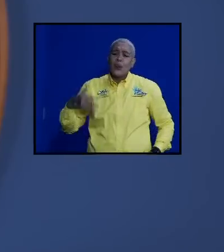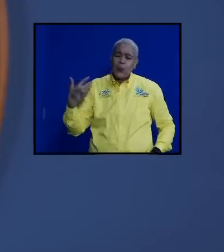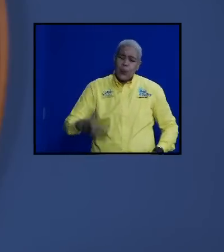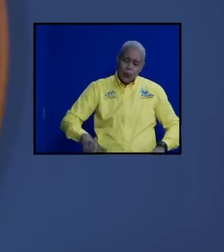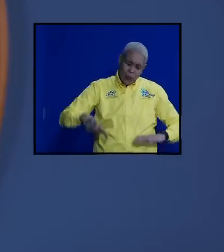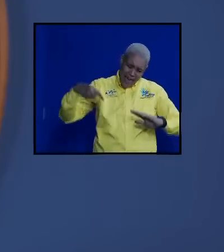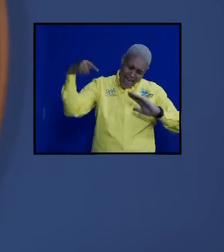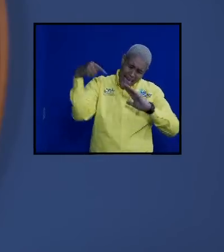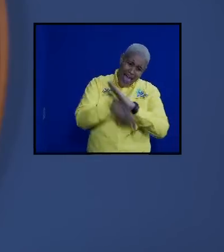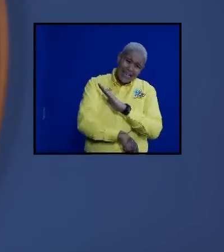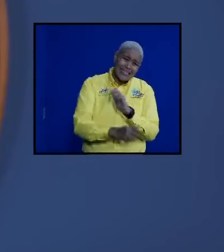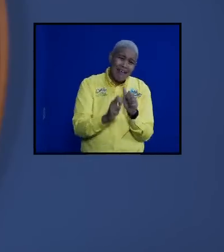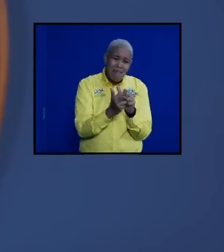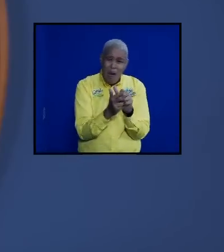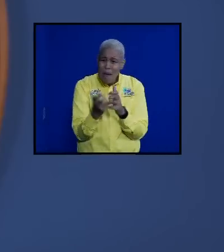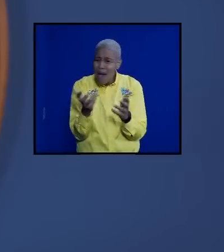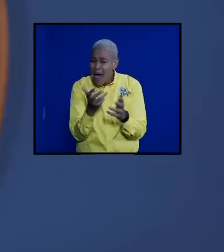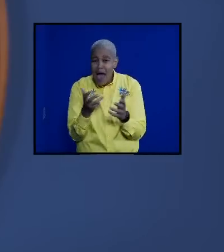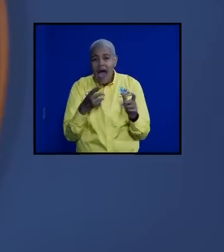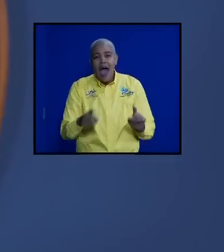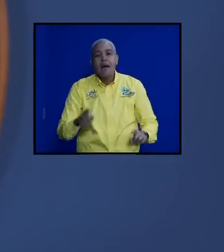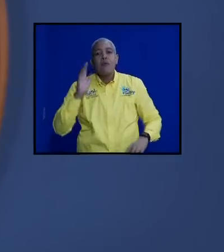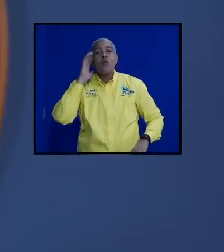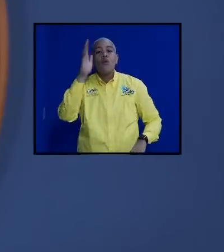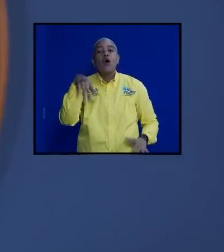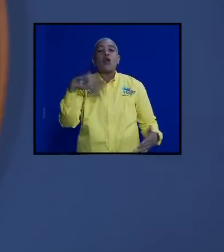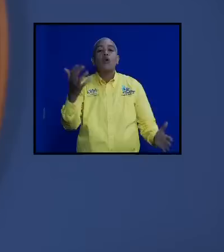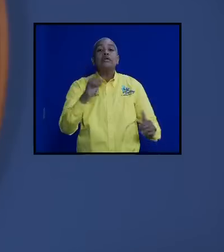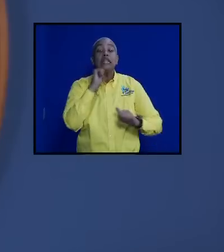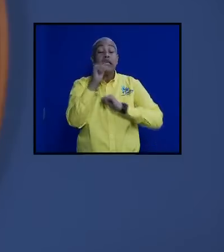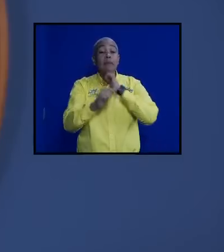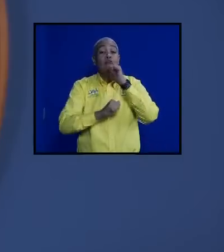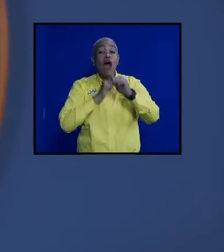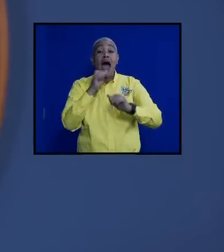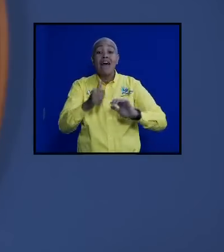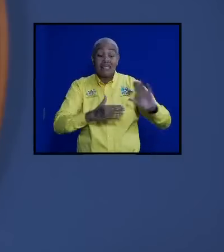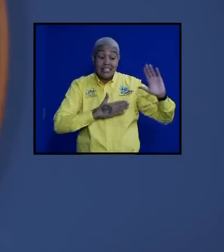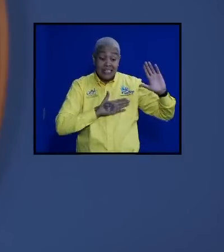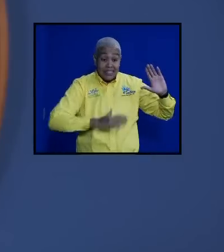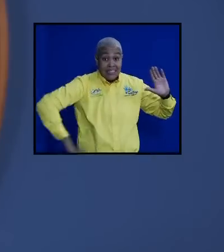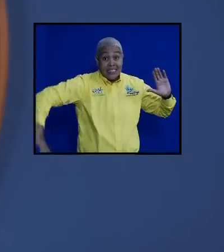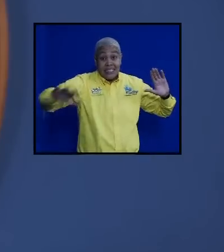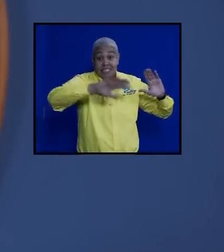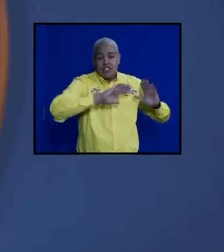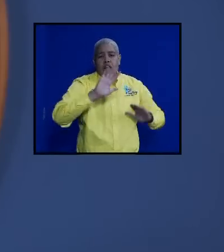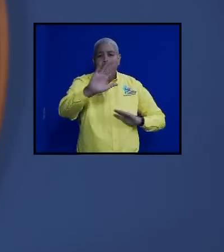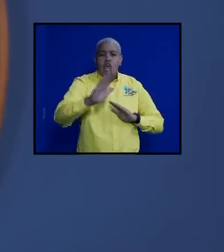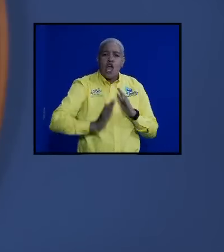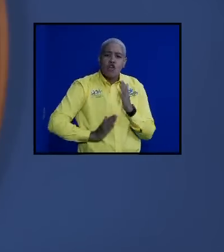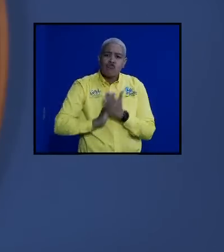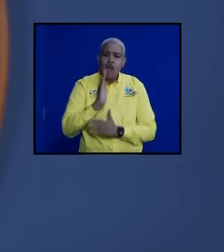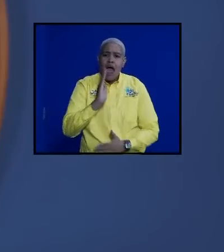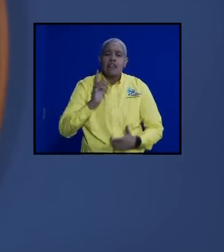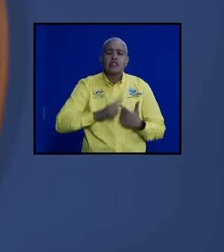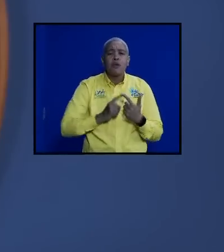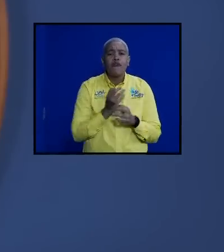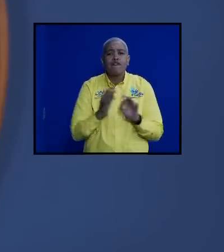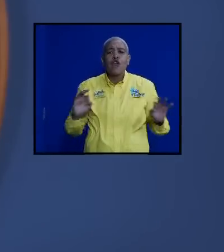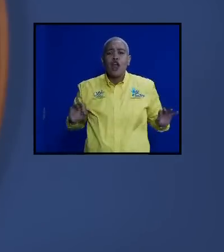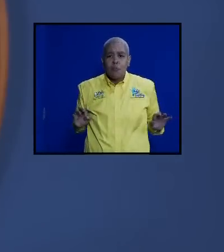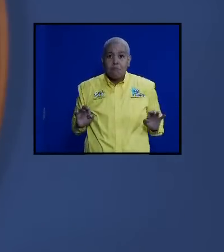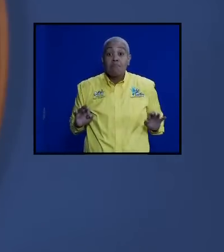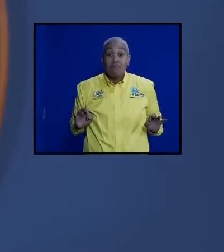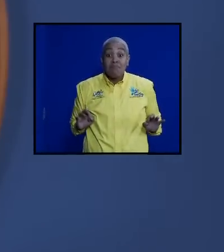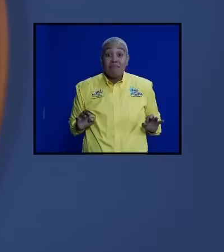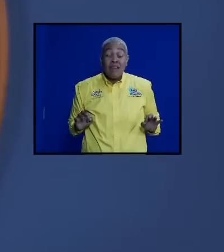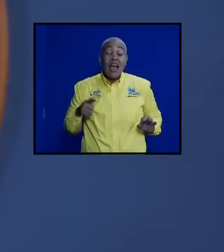a scale that it will deprive citizens of their rights and freedoms.